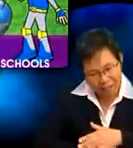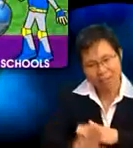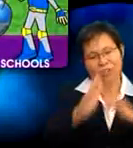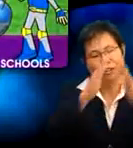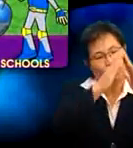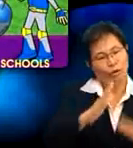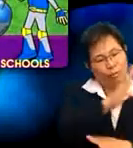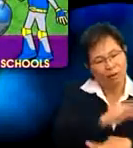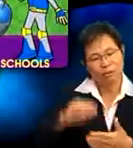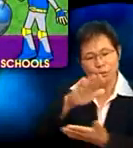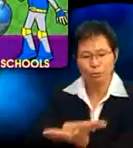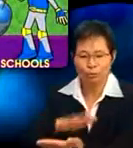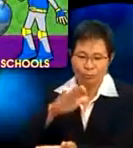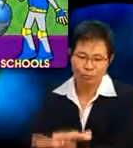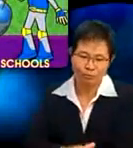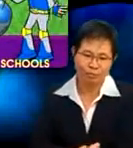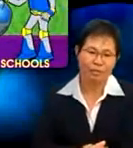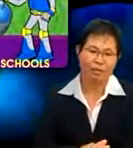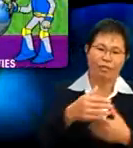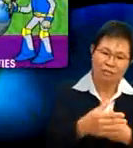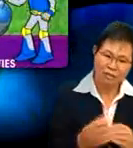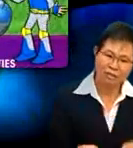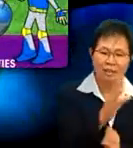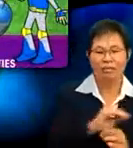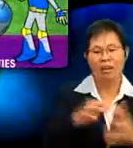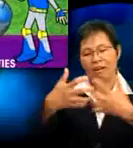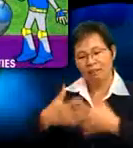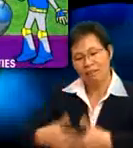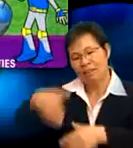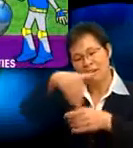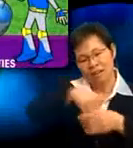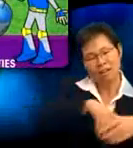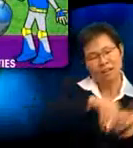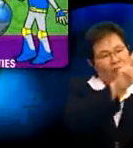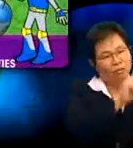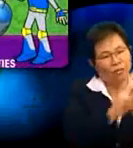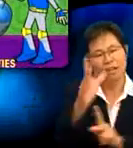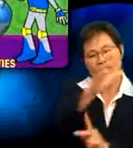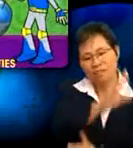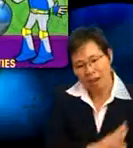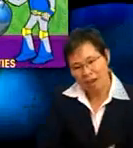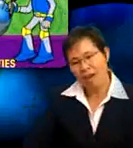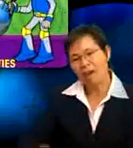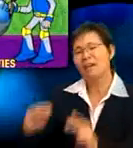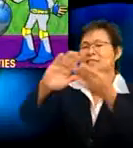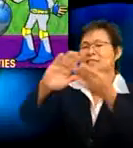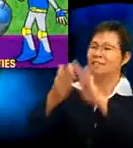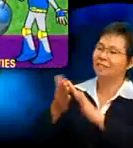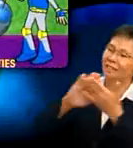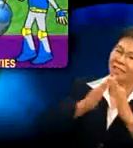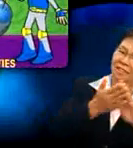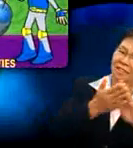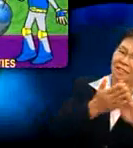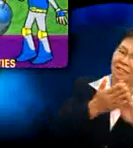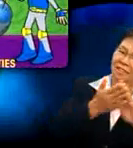Electricity in your homes and schools, offices and factories, in villages